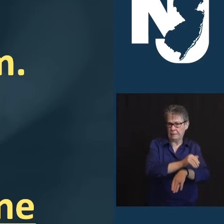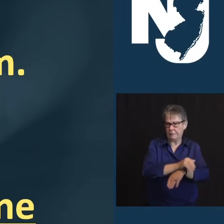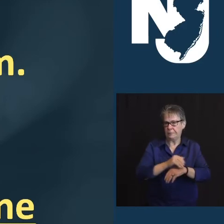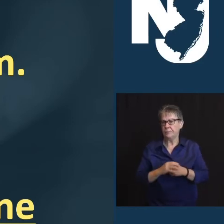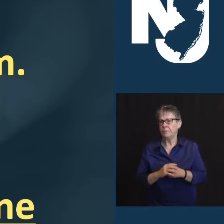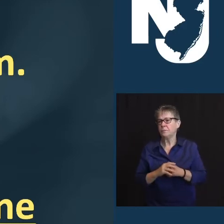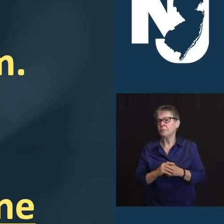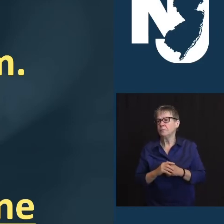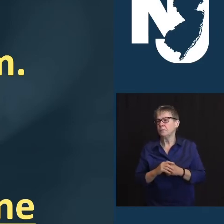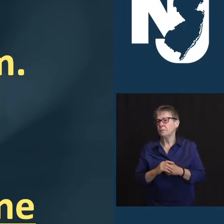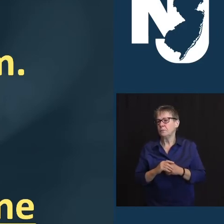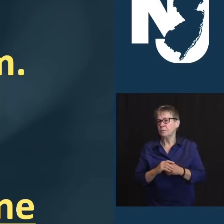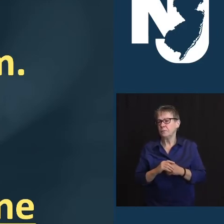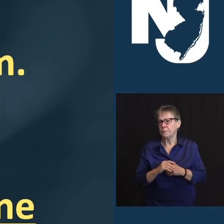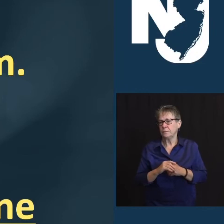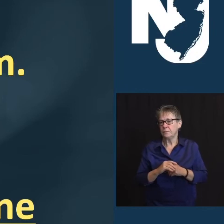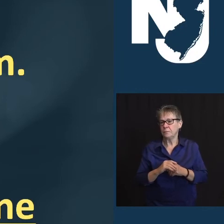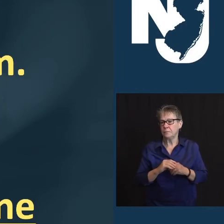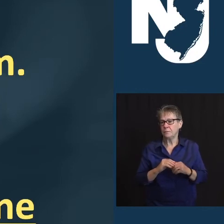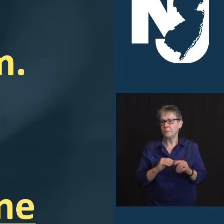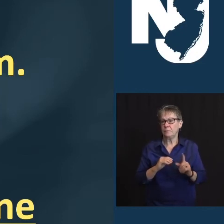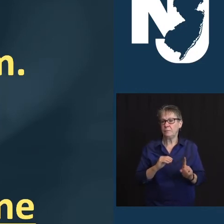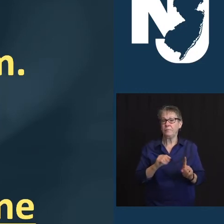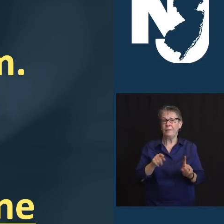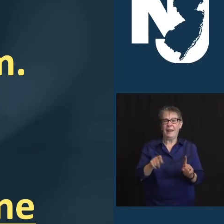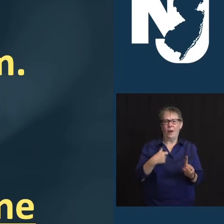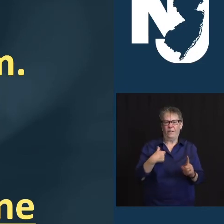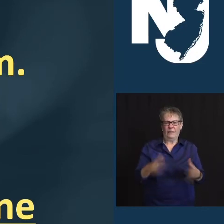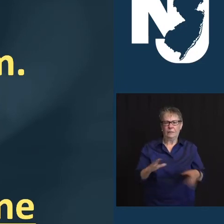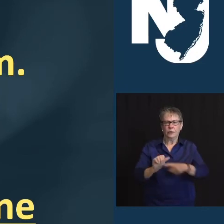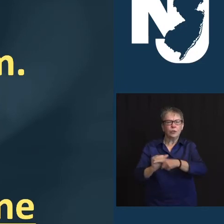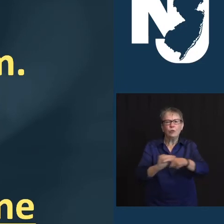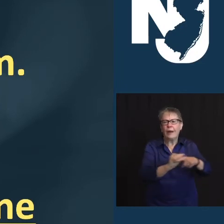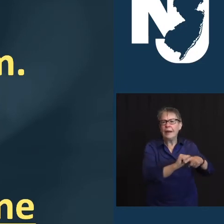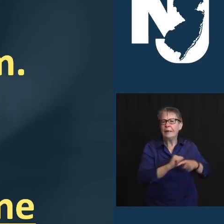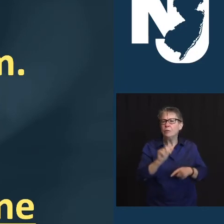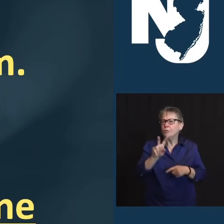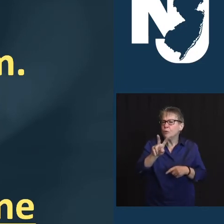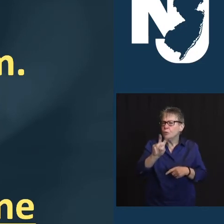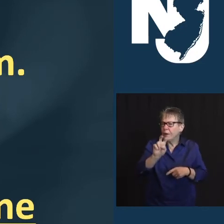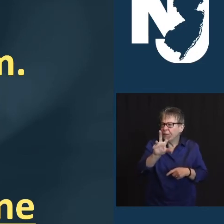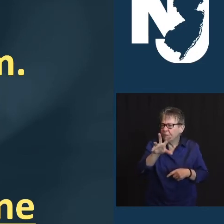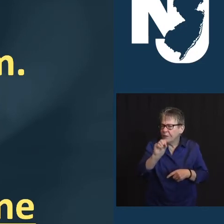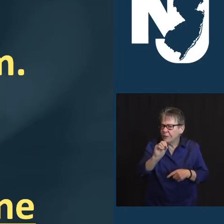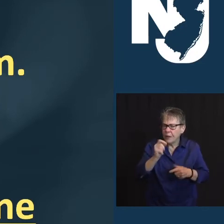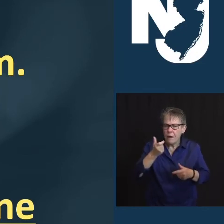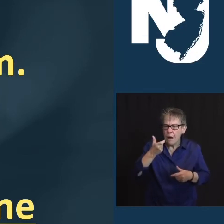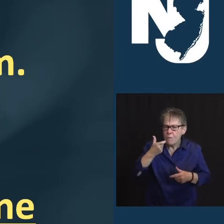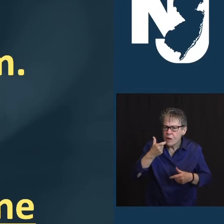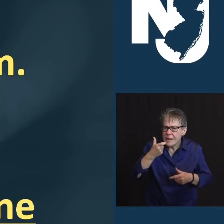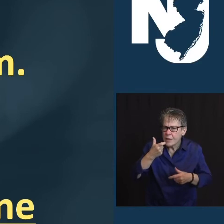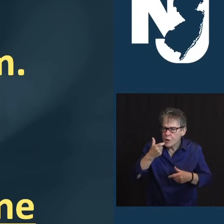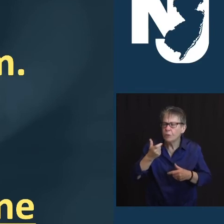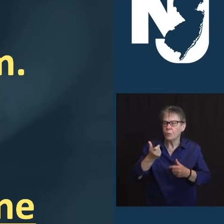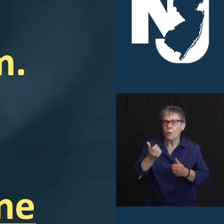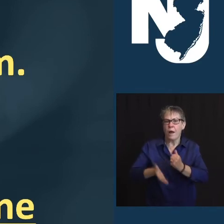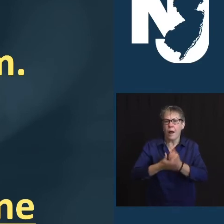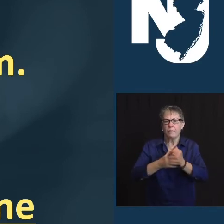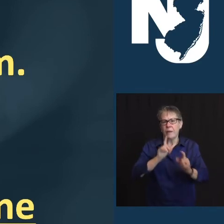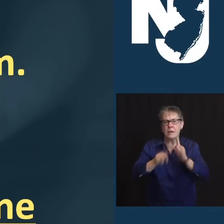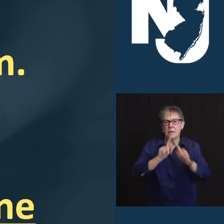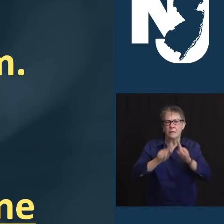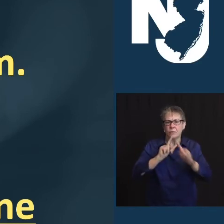colleagues, 250 trained New Jersey-based operators to assist you. Because of the scarcity of vaccine supply, we